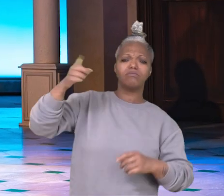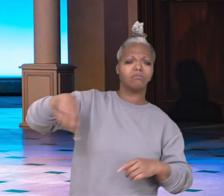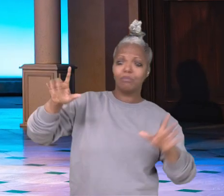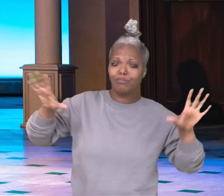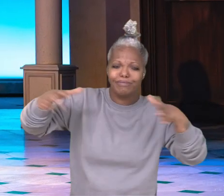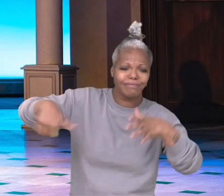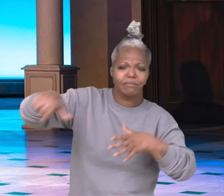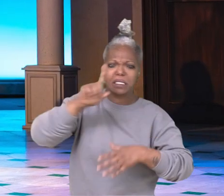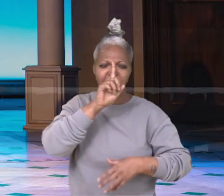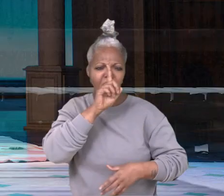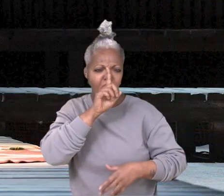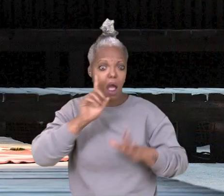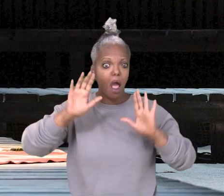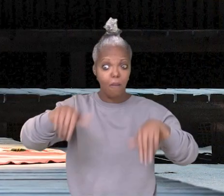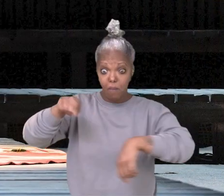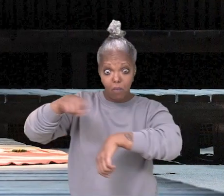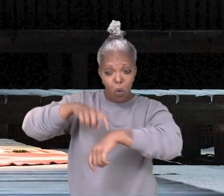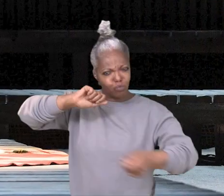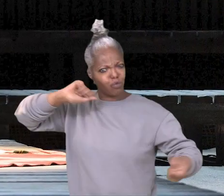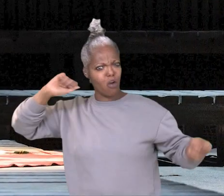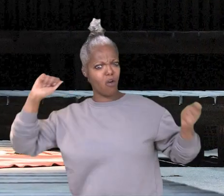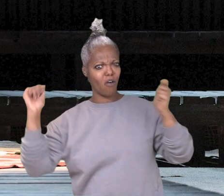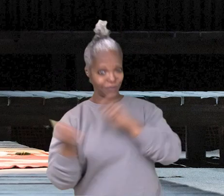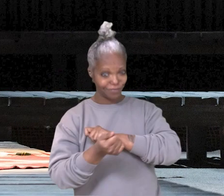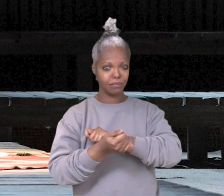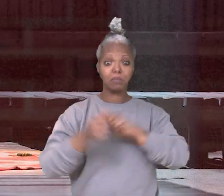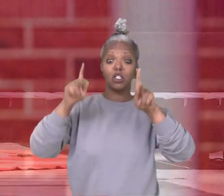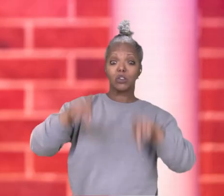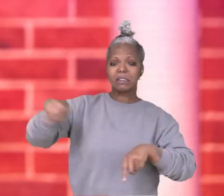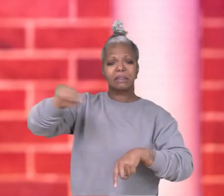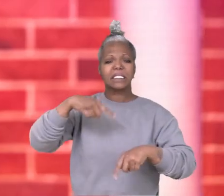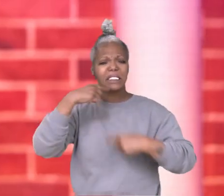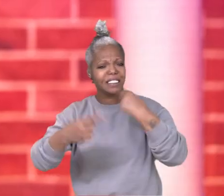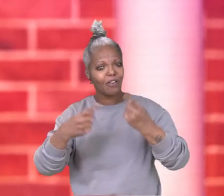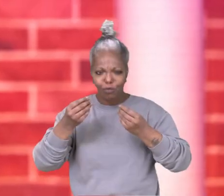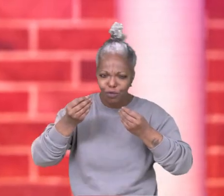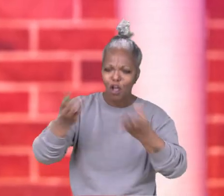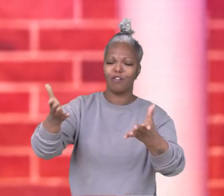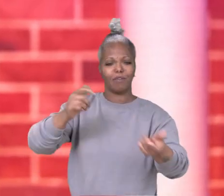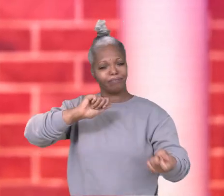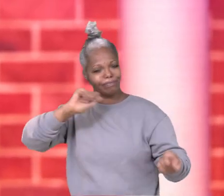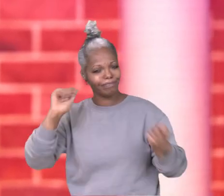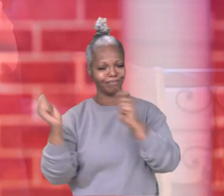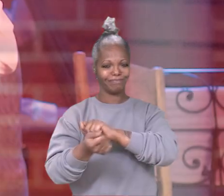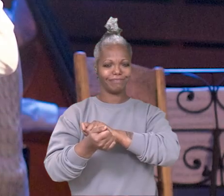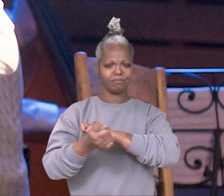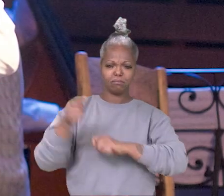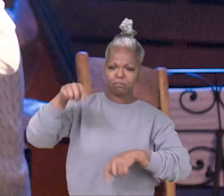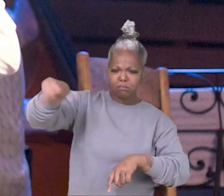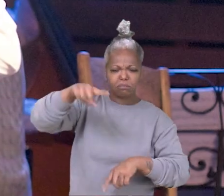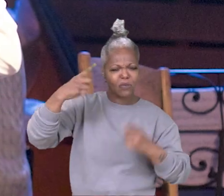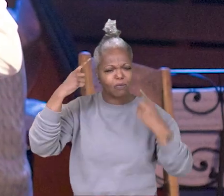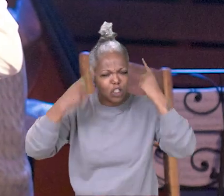Or a collective hush following a transformative moment when a character says something that makes your thoughts